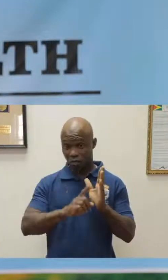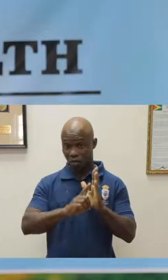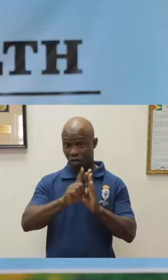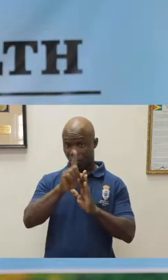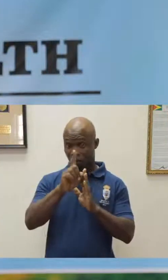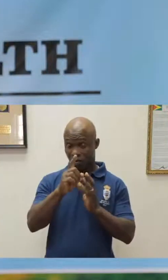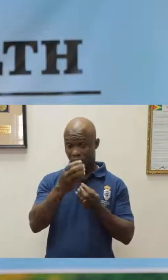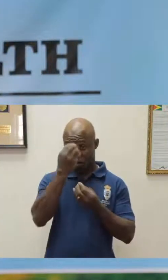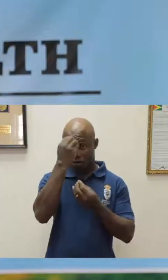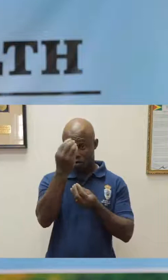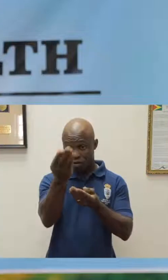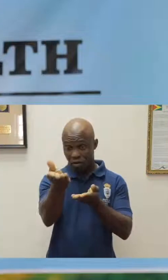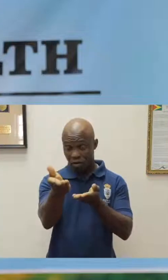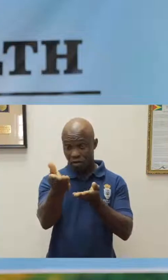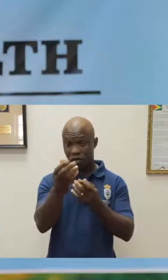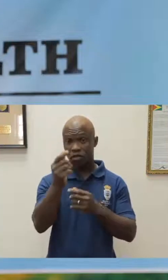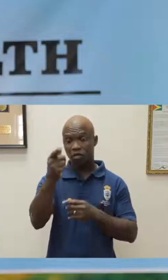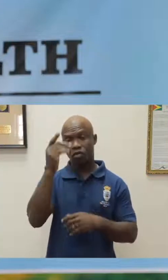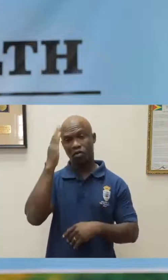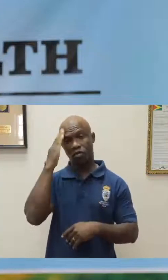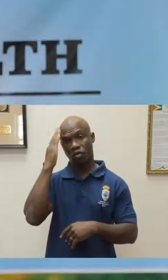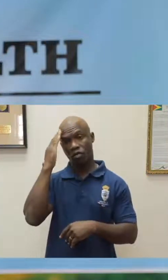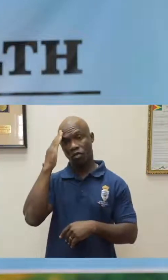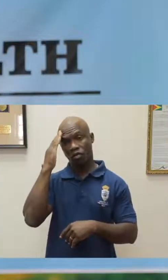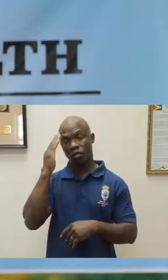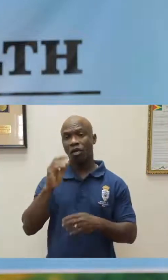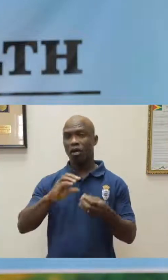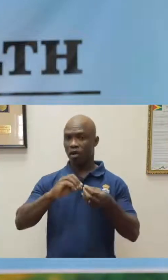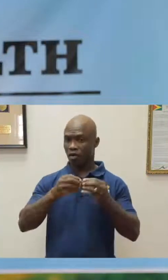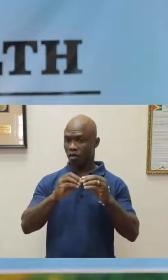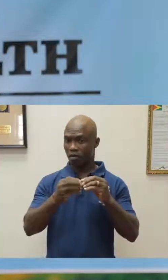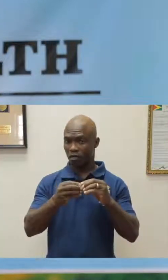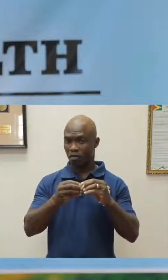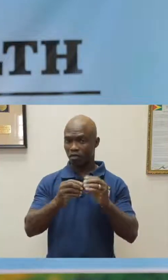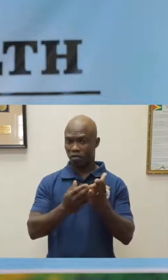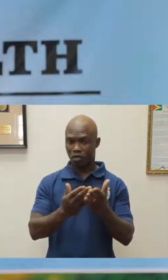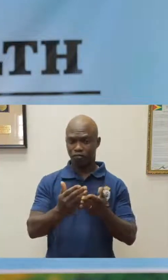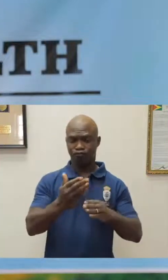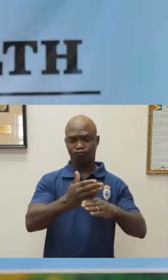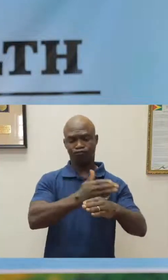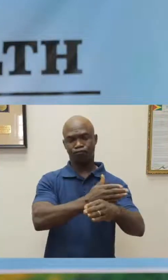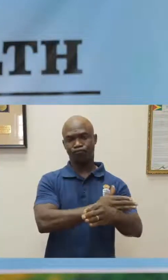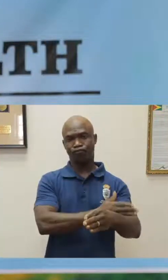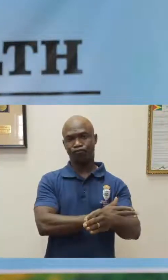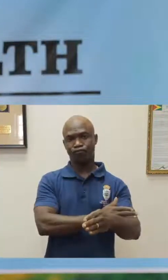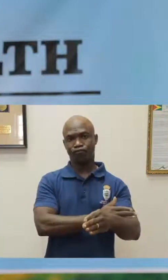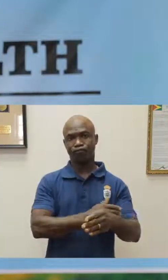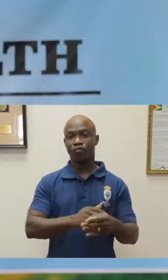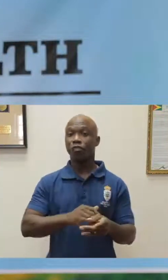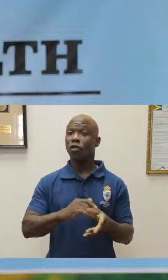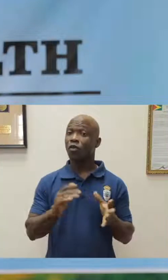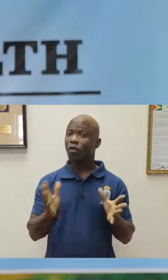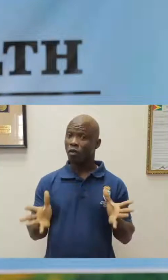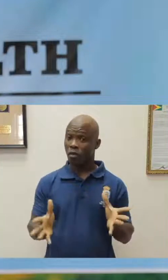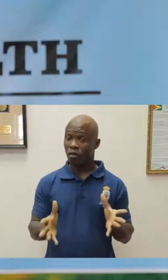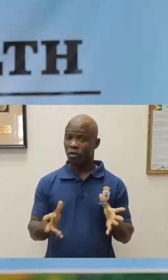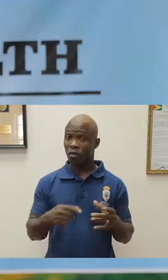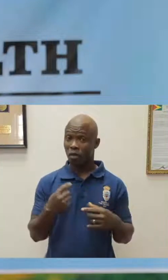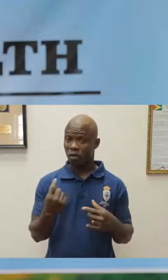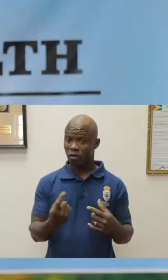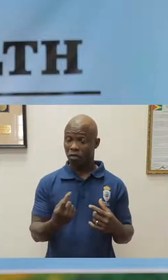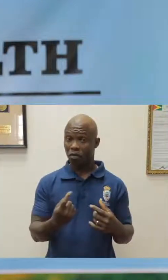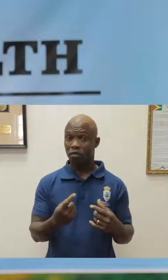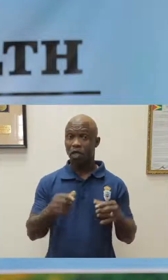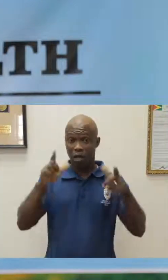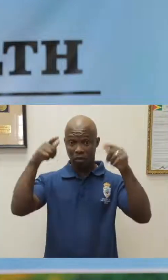updates provided, you are aware that our numbers have increased. Also, that